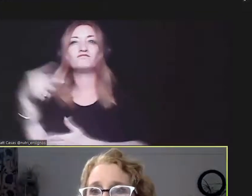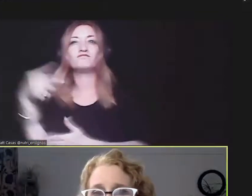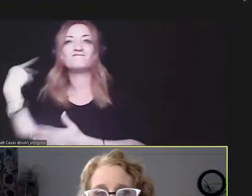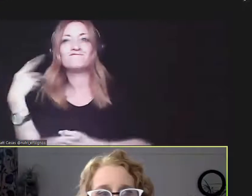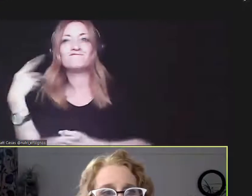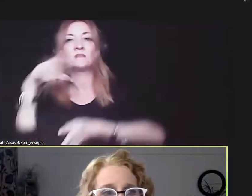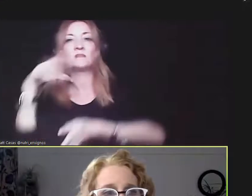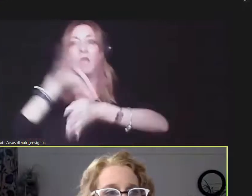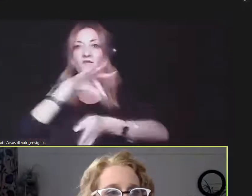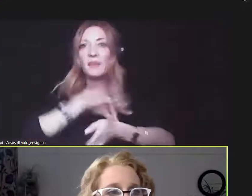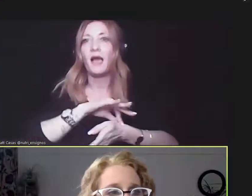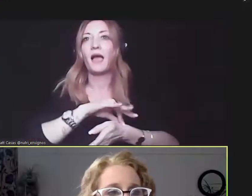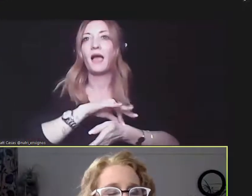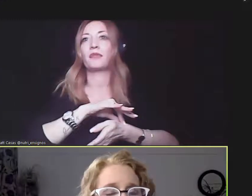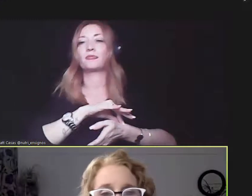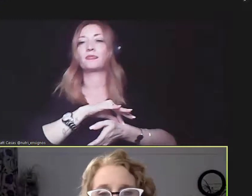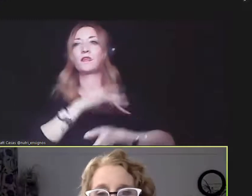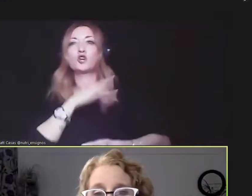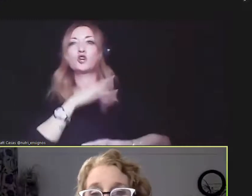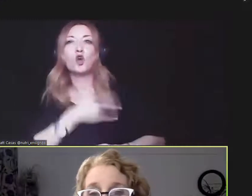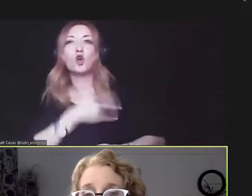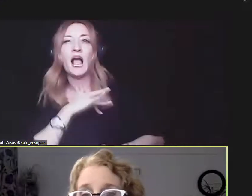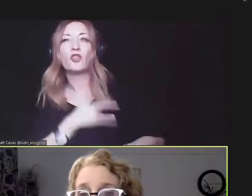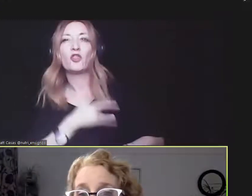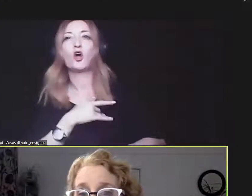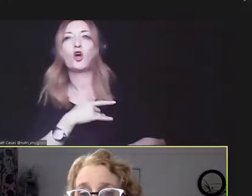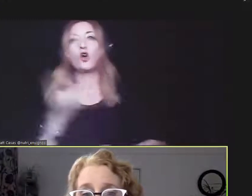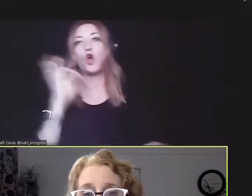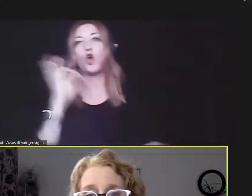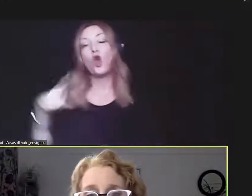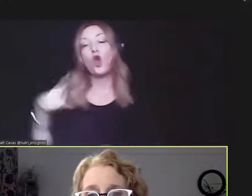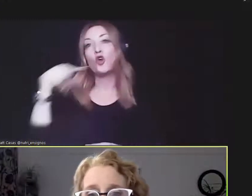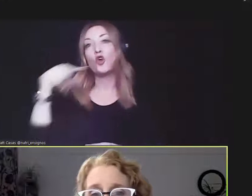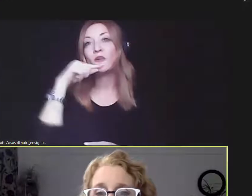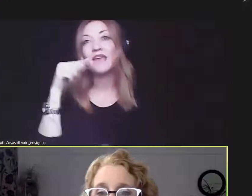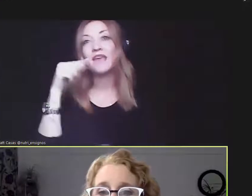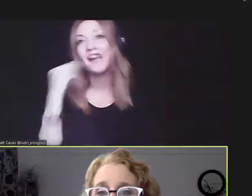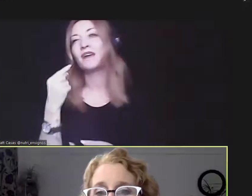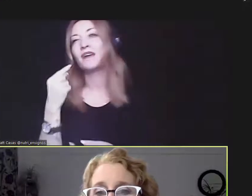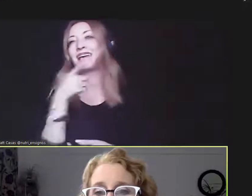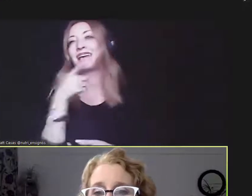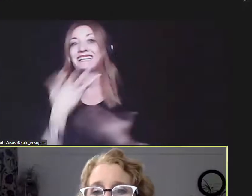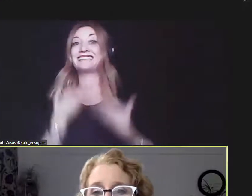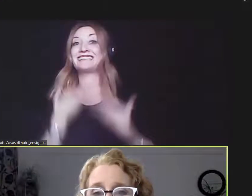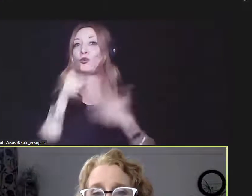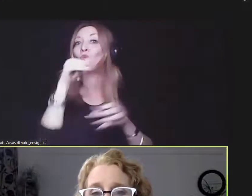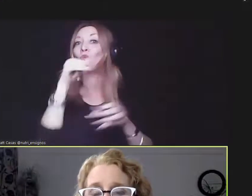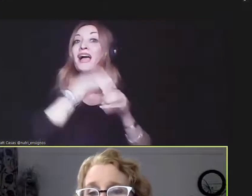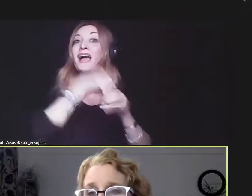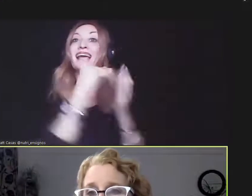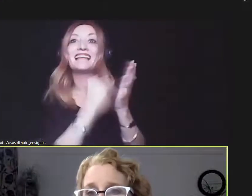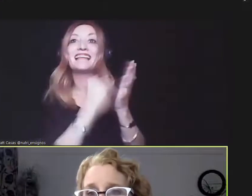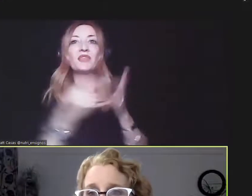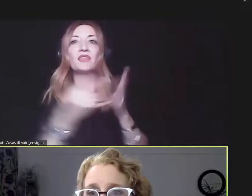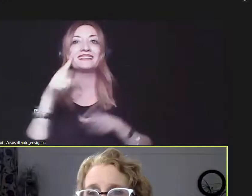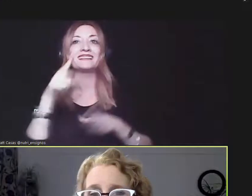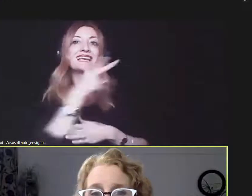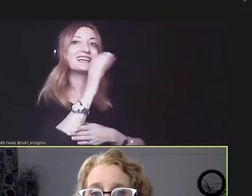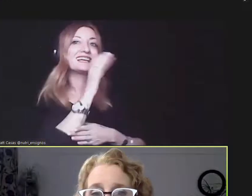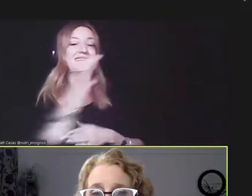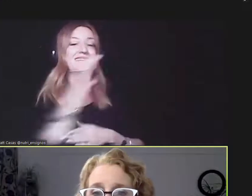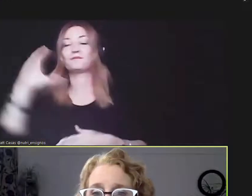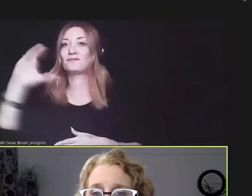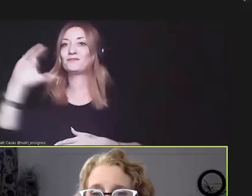the digestive system. Then we have chlorophyllum. Now, chlorophyllum is a derivative